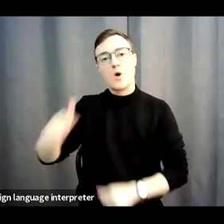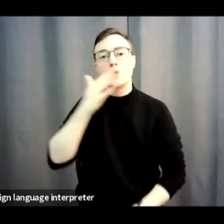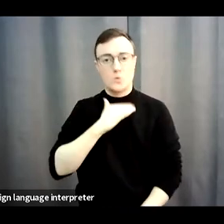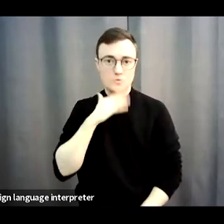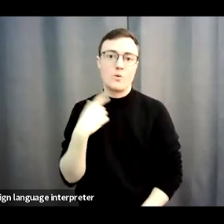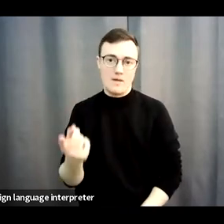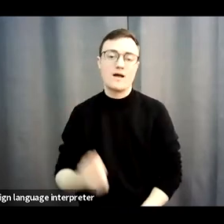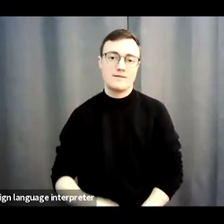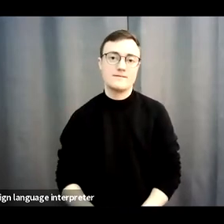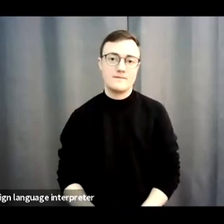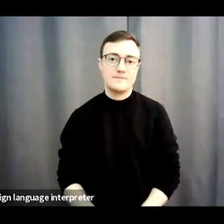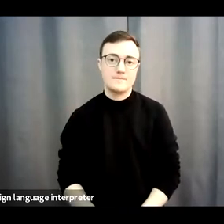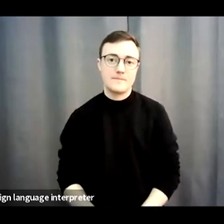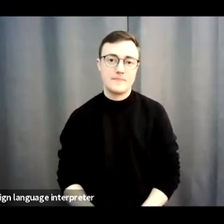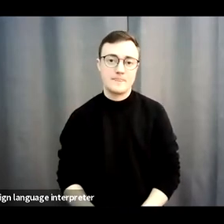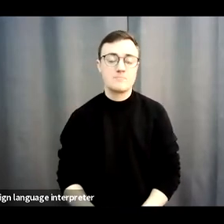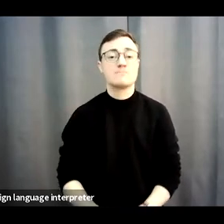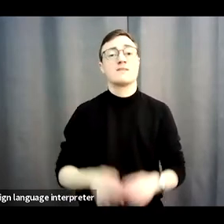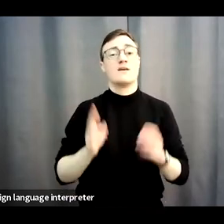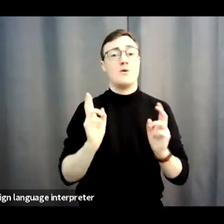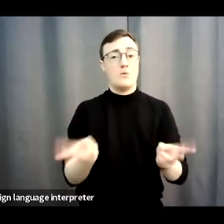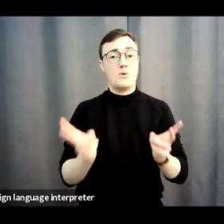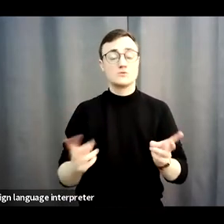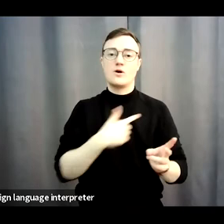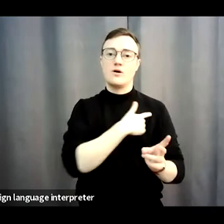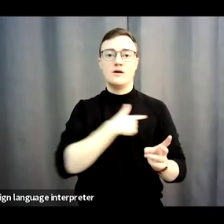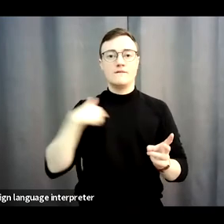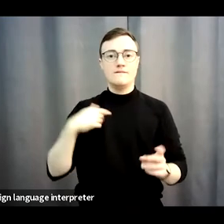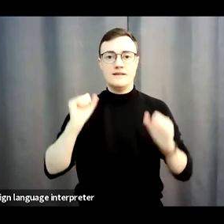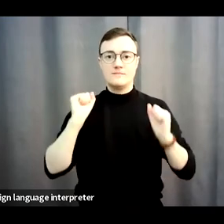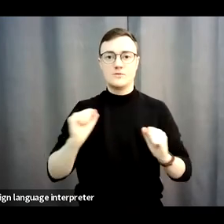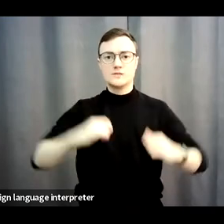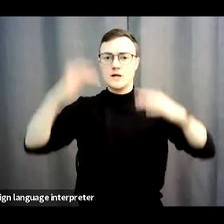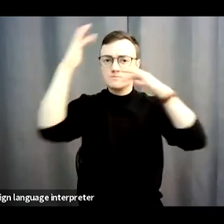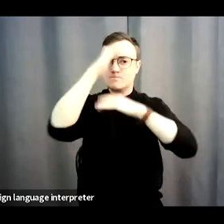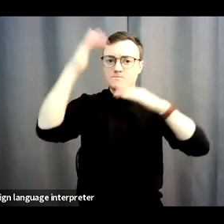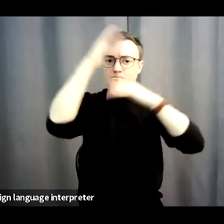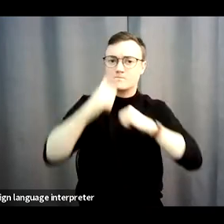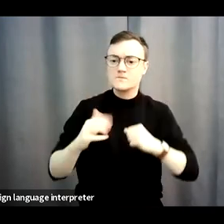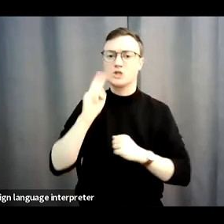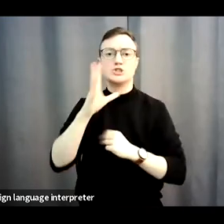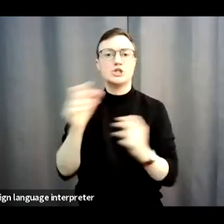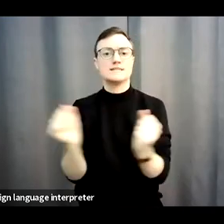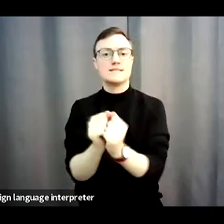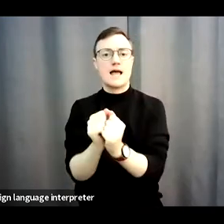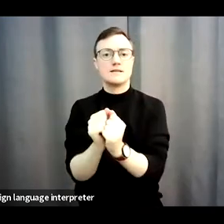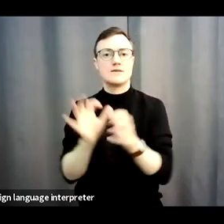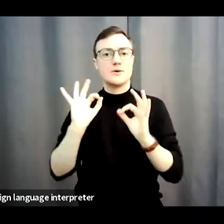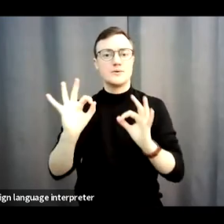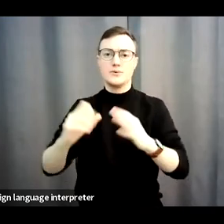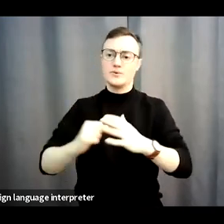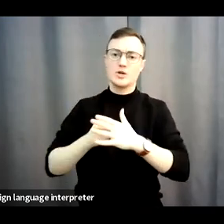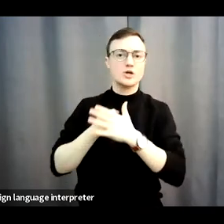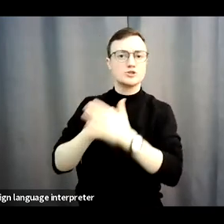as possible. We also need to find alternative ways of supporting active engagement